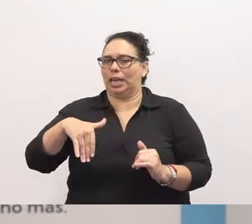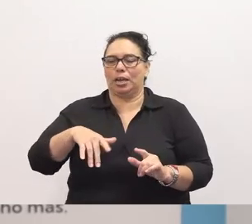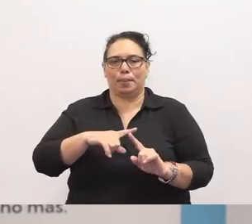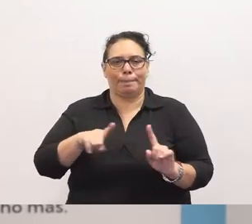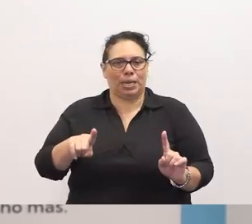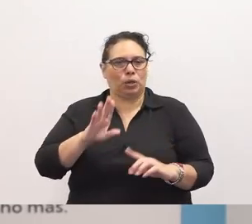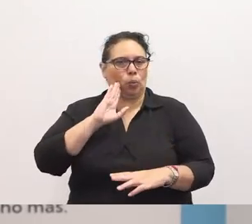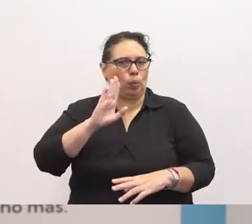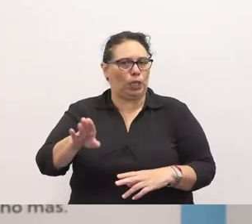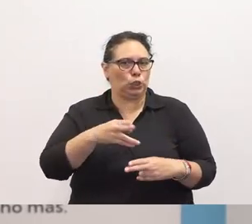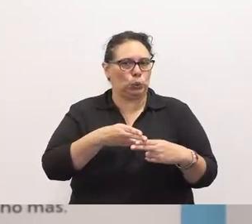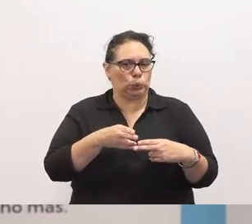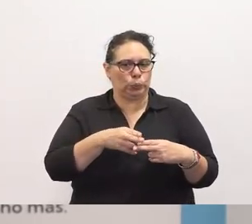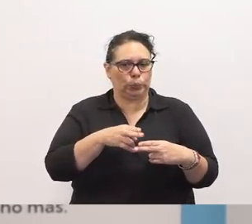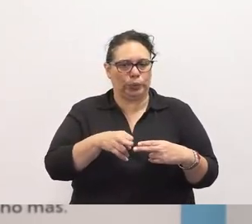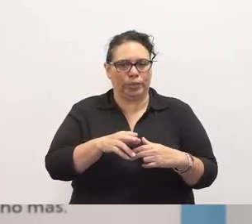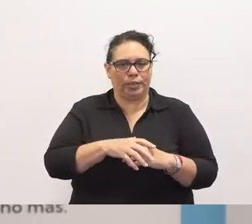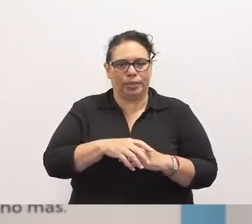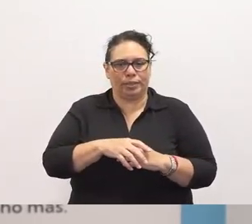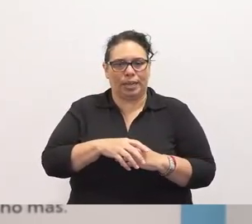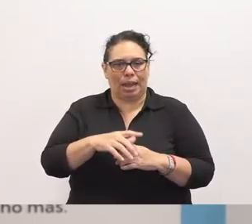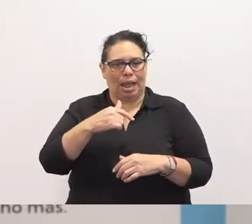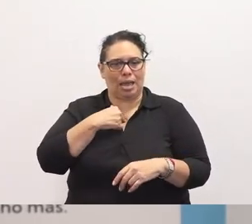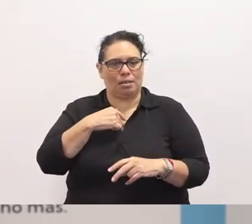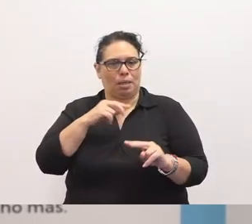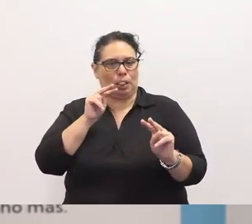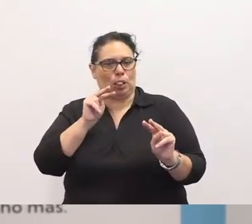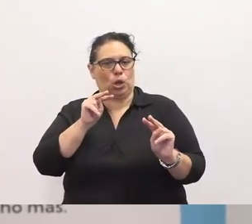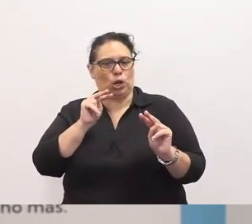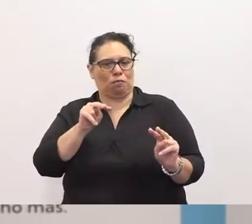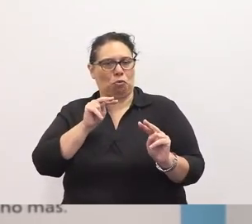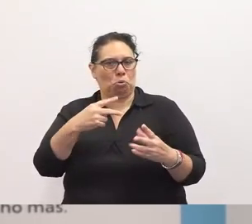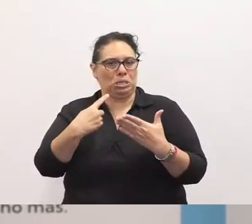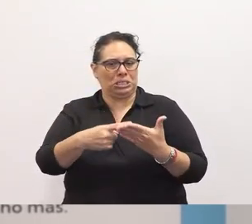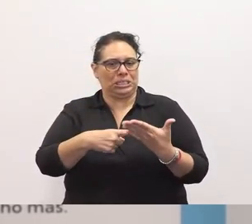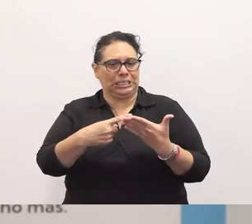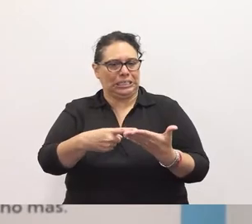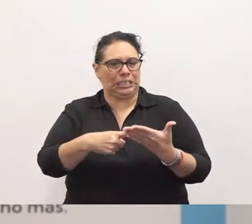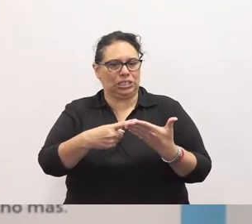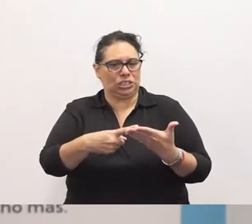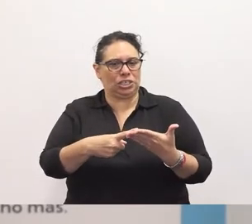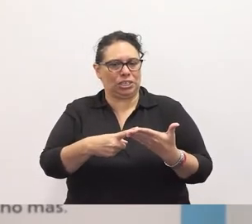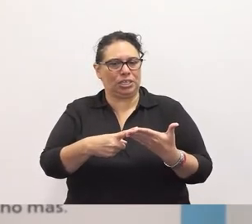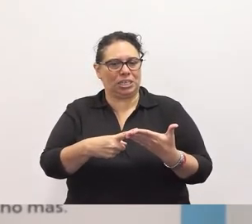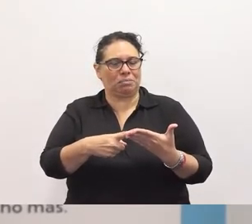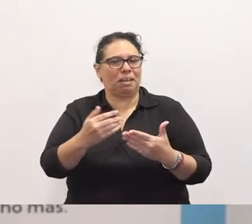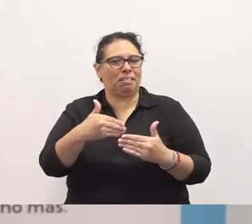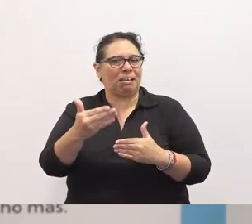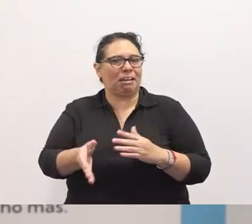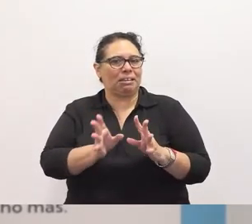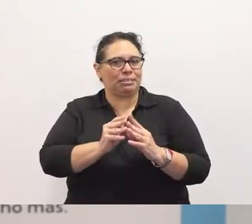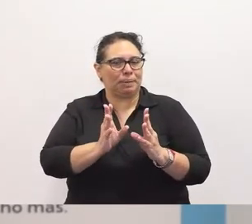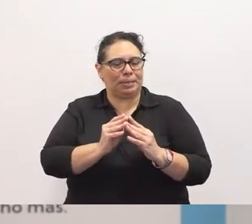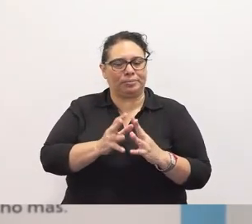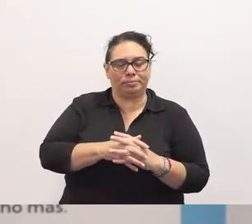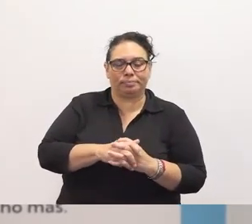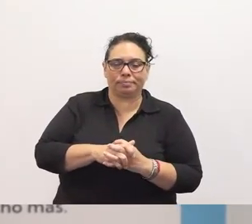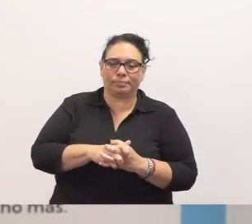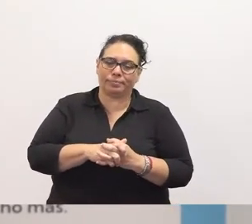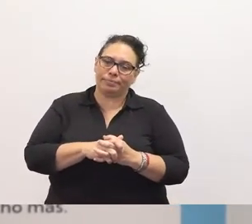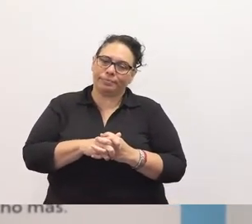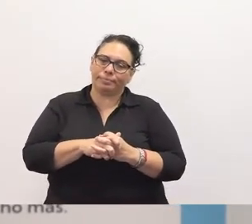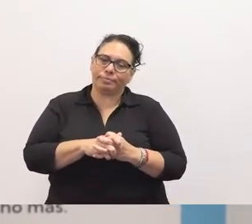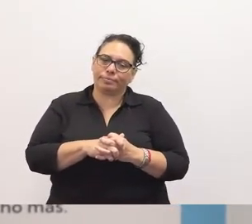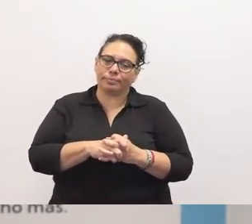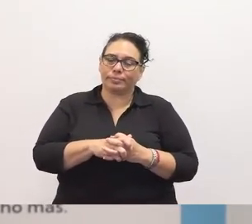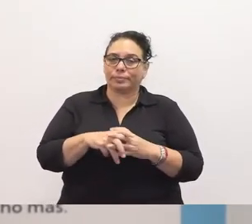very, very soon, and I'm looking forward to a discussion at the very next meeting.